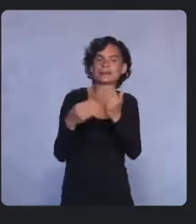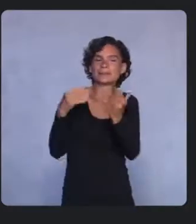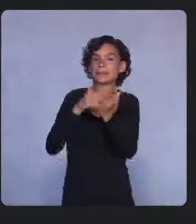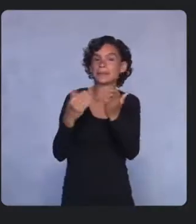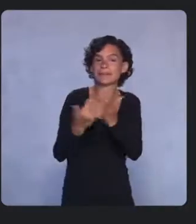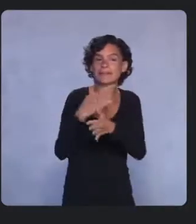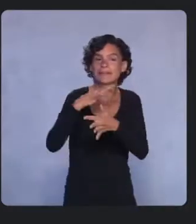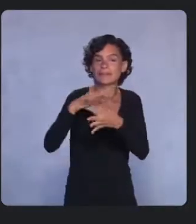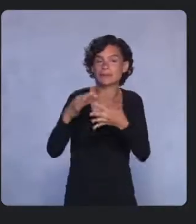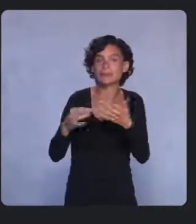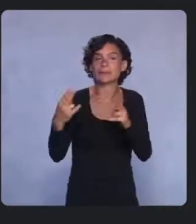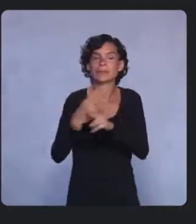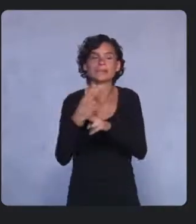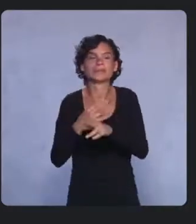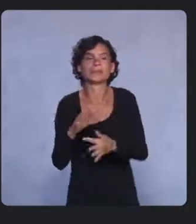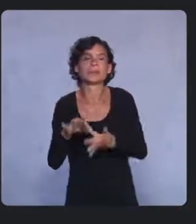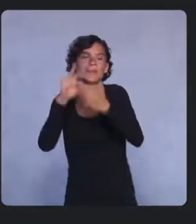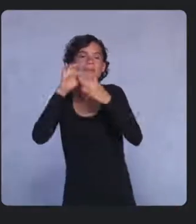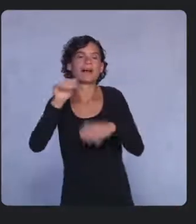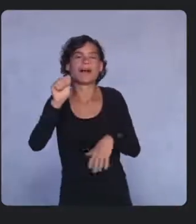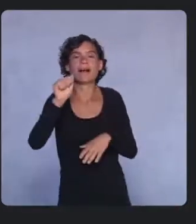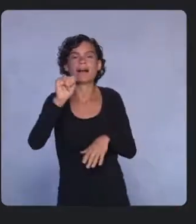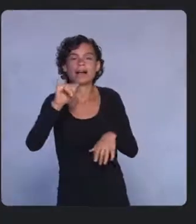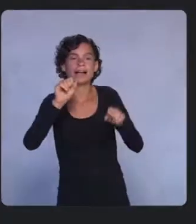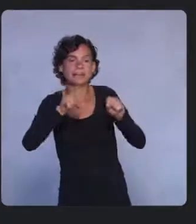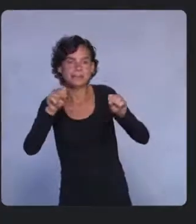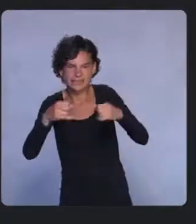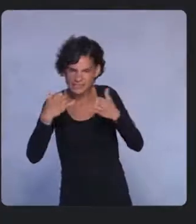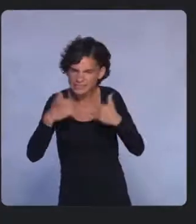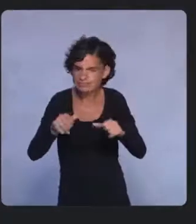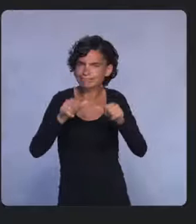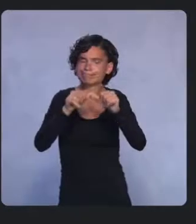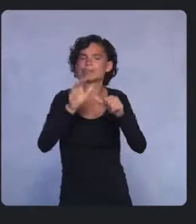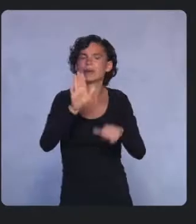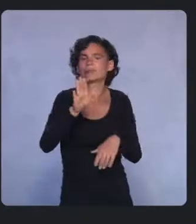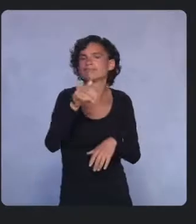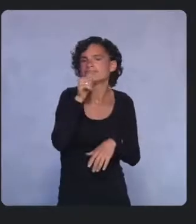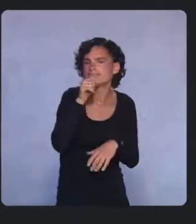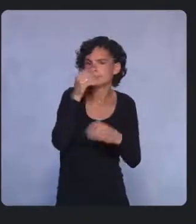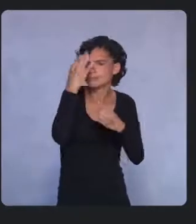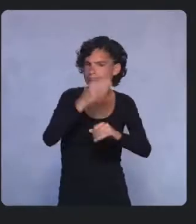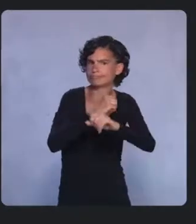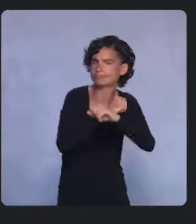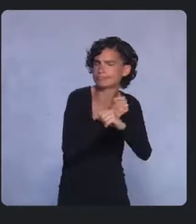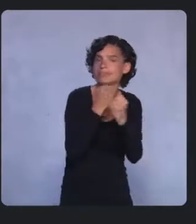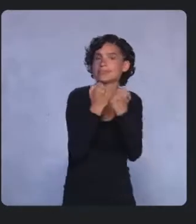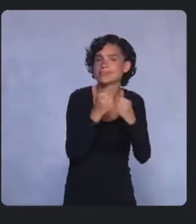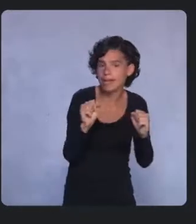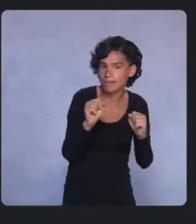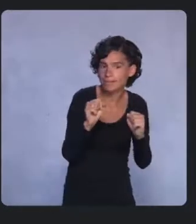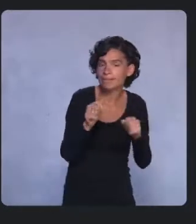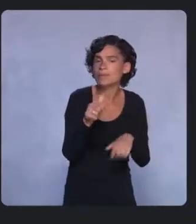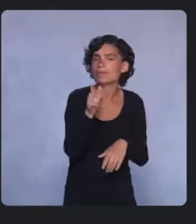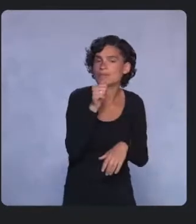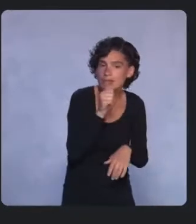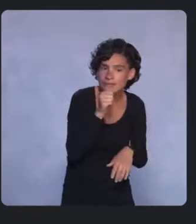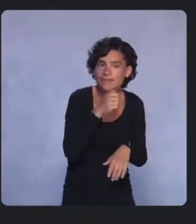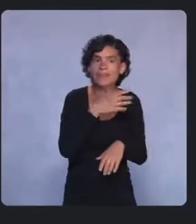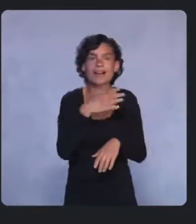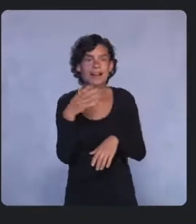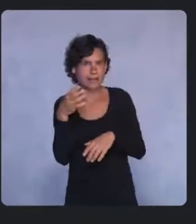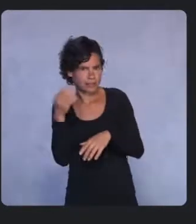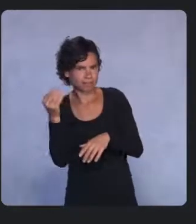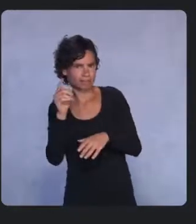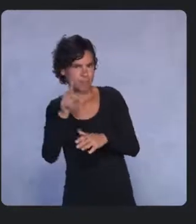AI capabilities while still keeping your personal information safe, private, and local to your